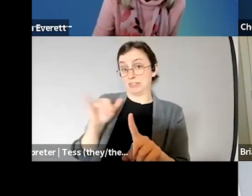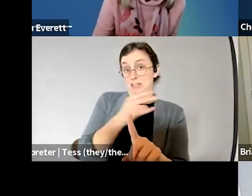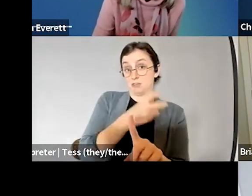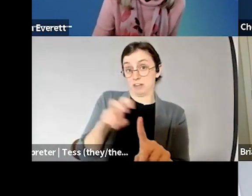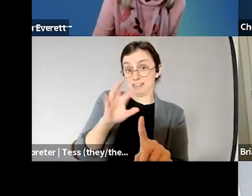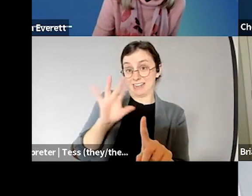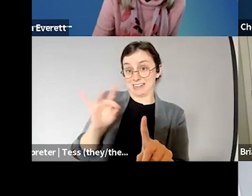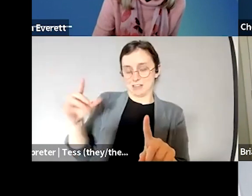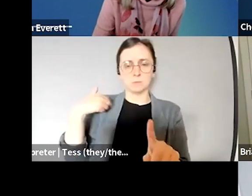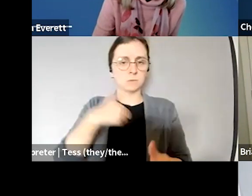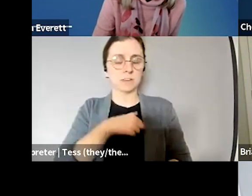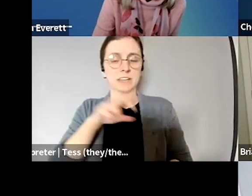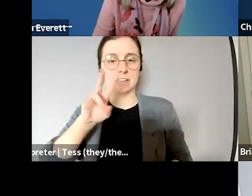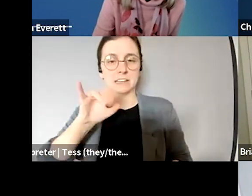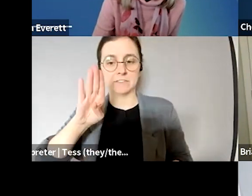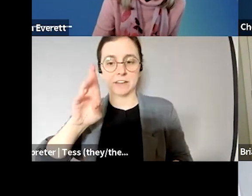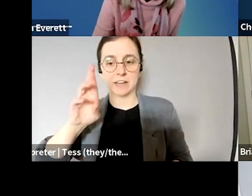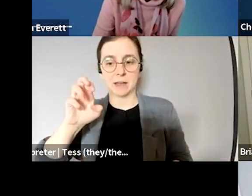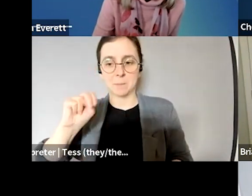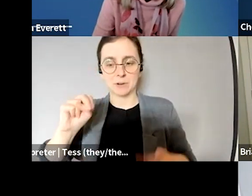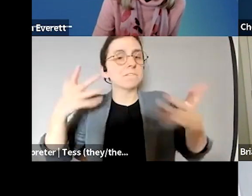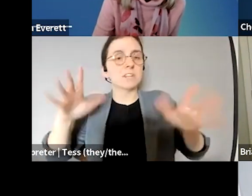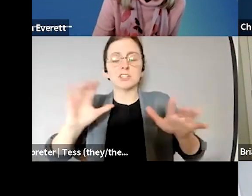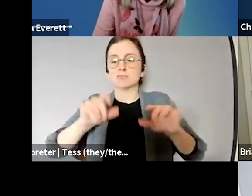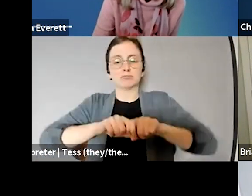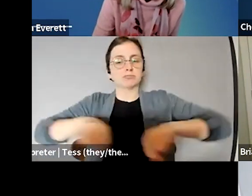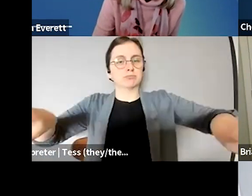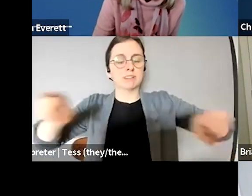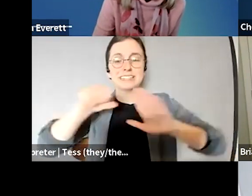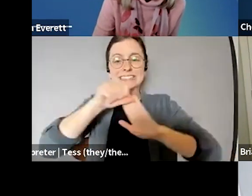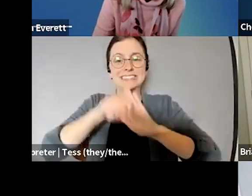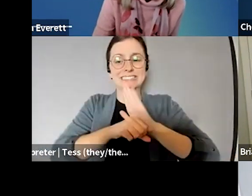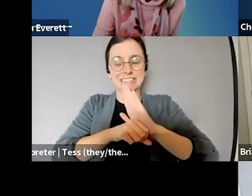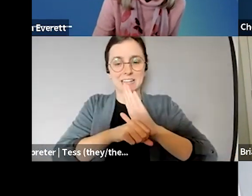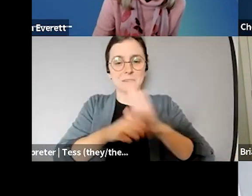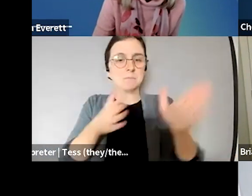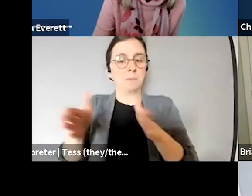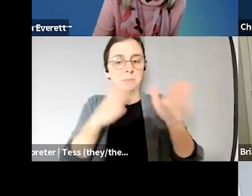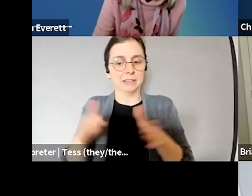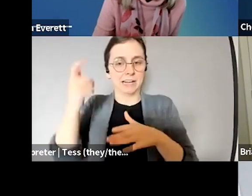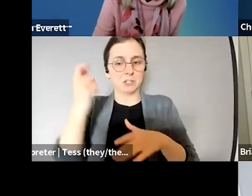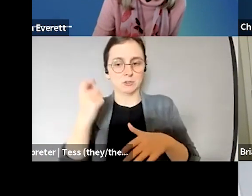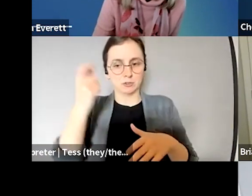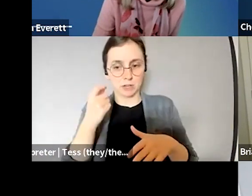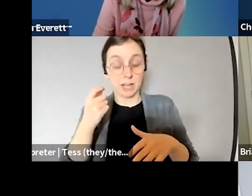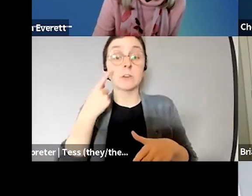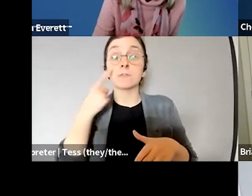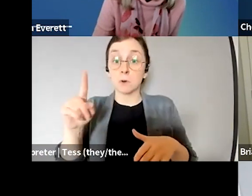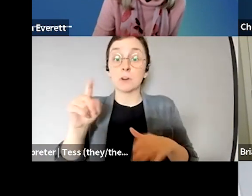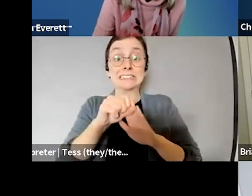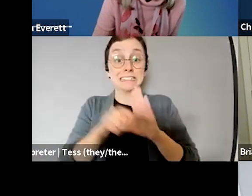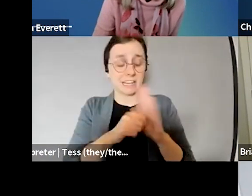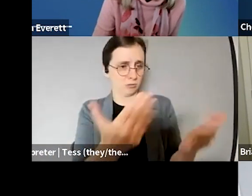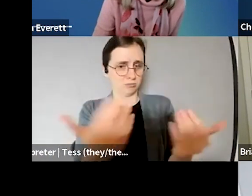Vibrant issued state planning grants for states to convene stakeholders, again, individuals with lived